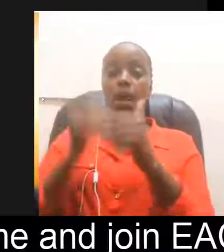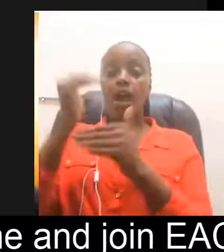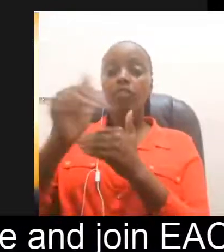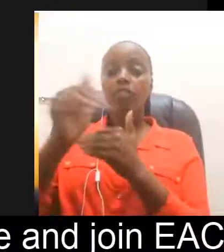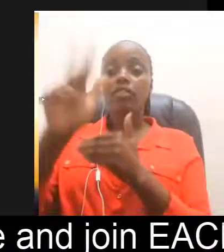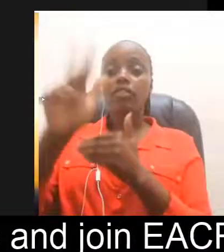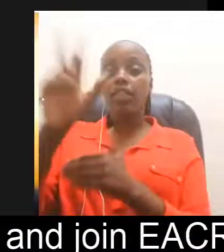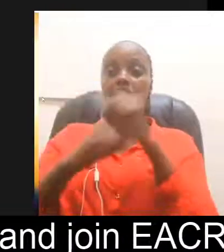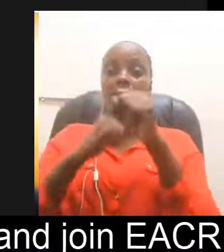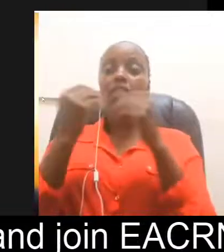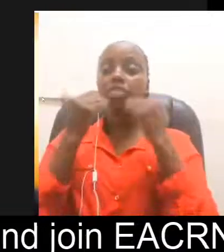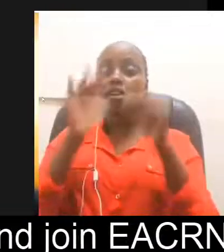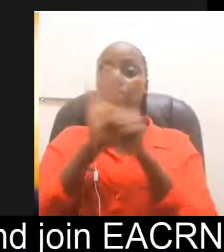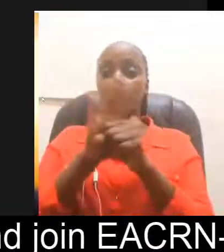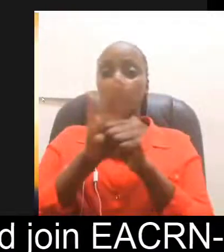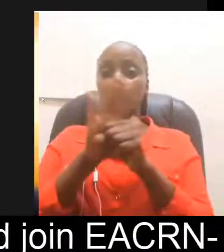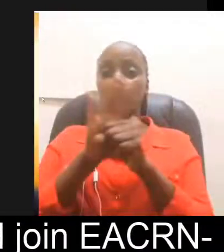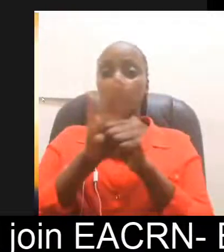Anita.